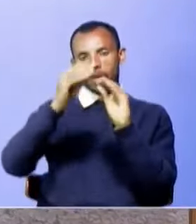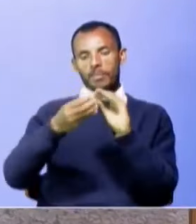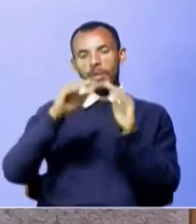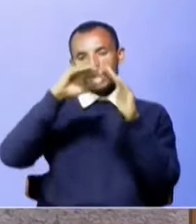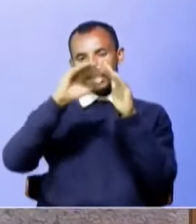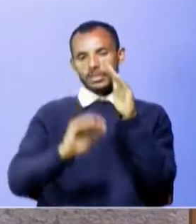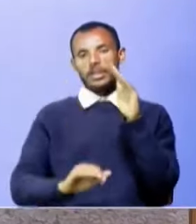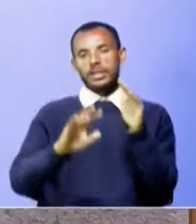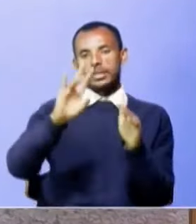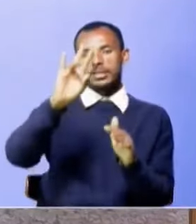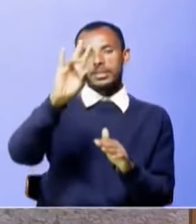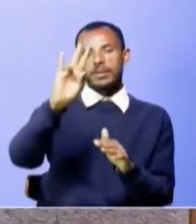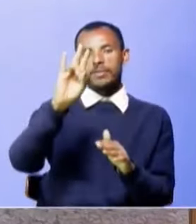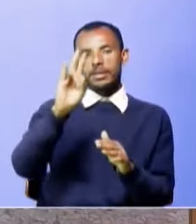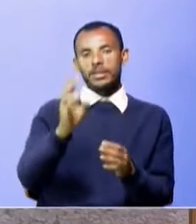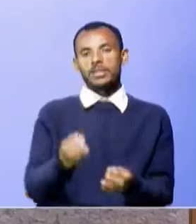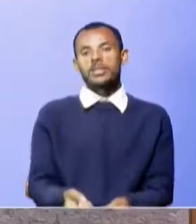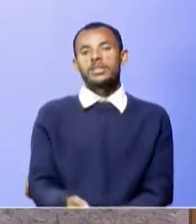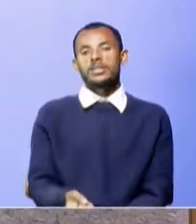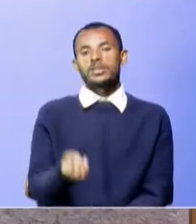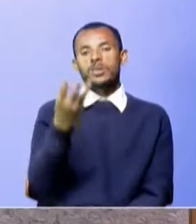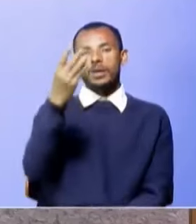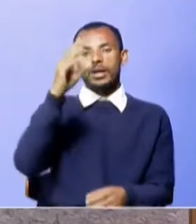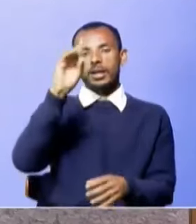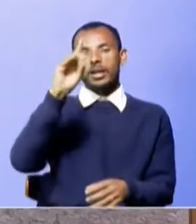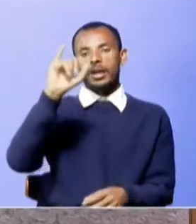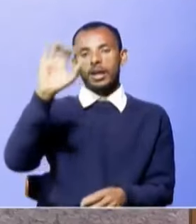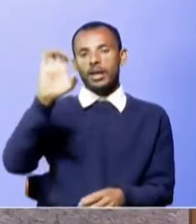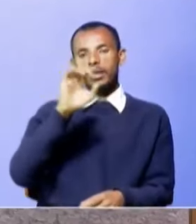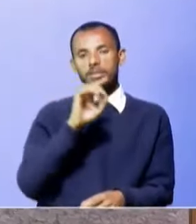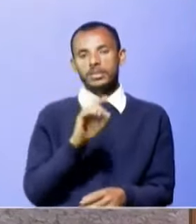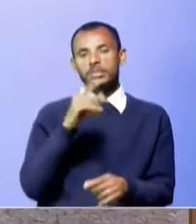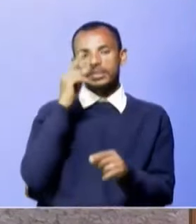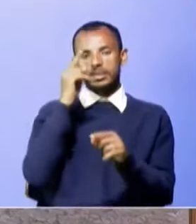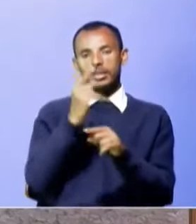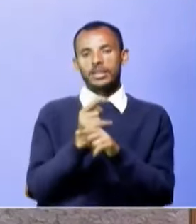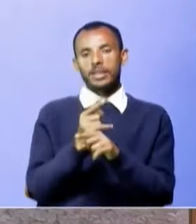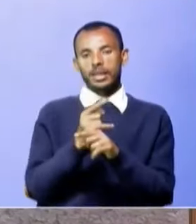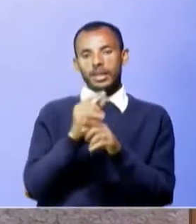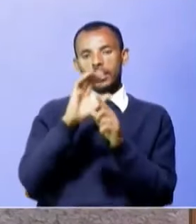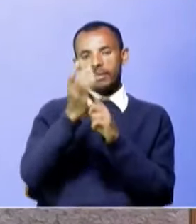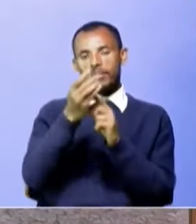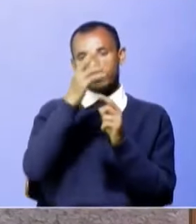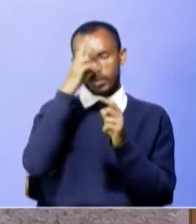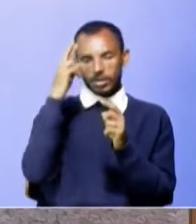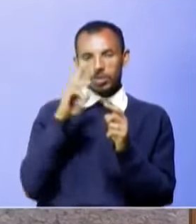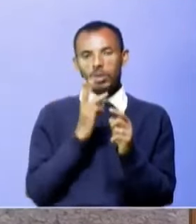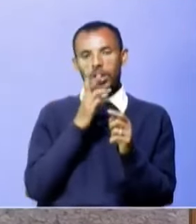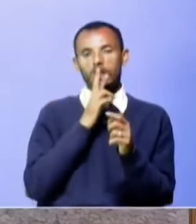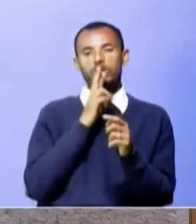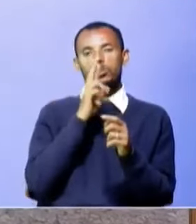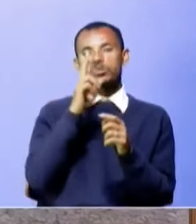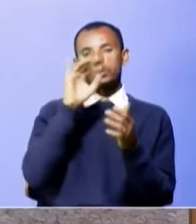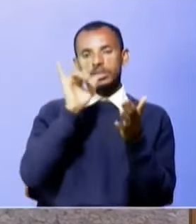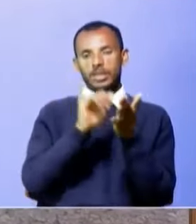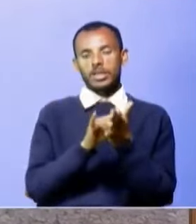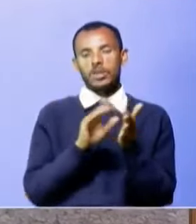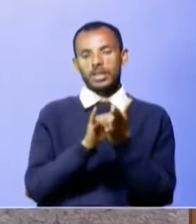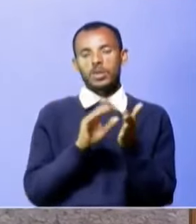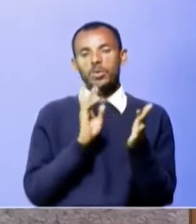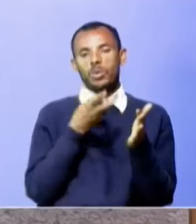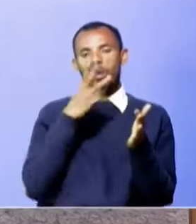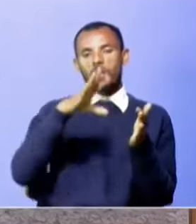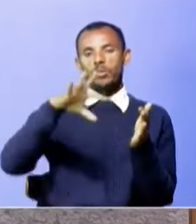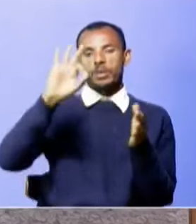than 7 in throwing a die is a certain event, because we are sure that we obtain